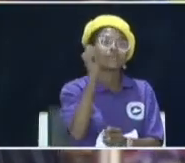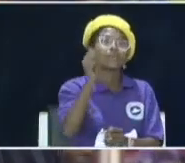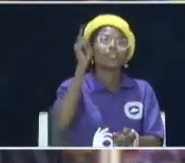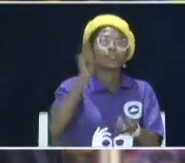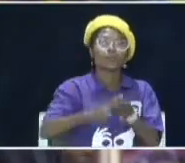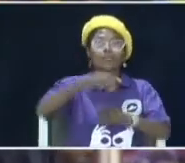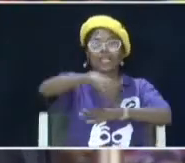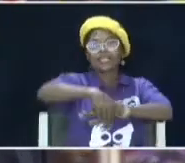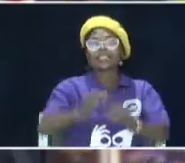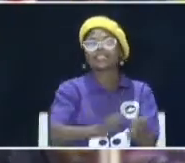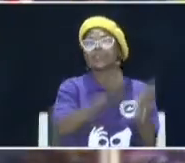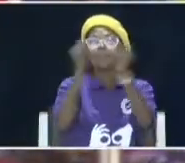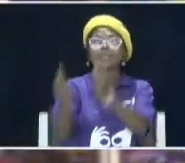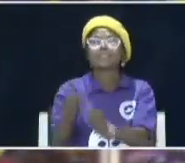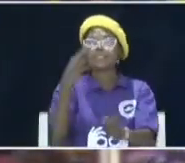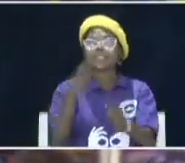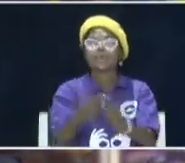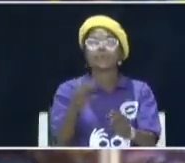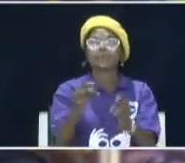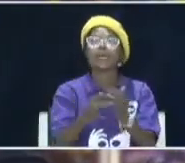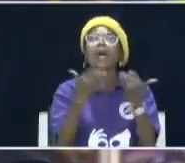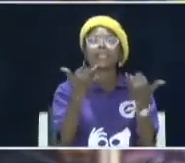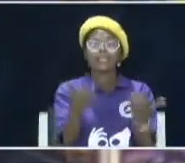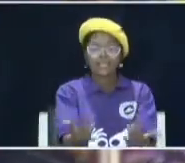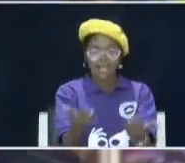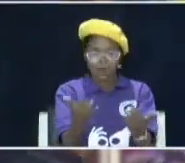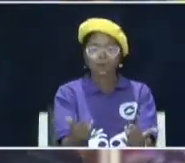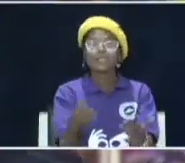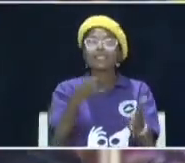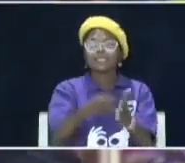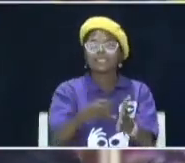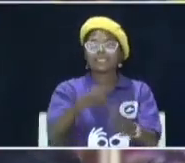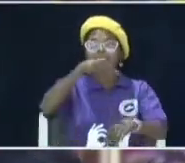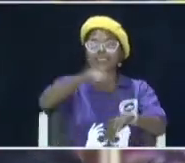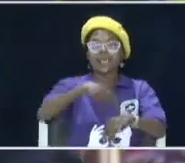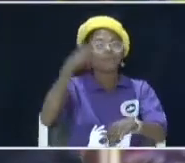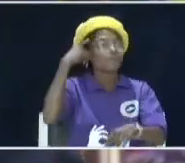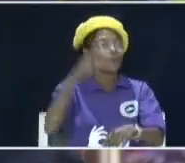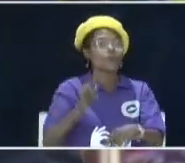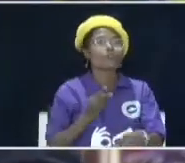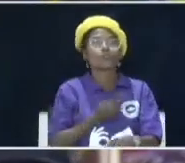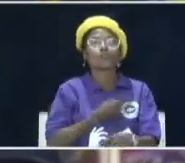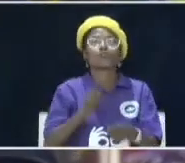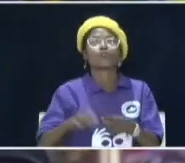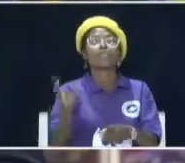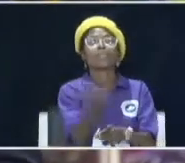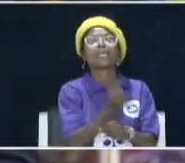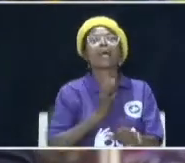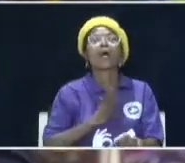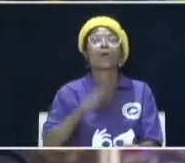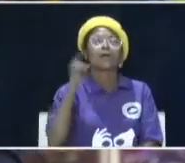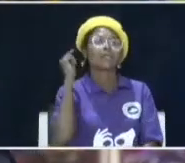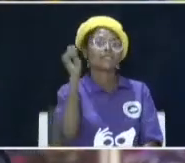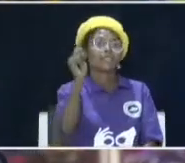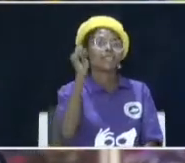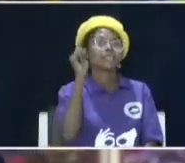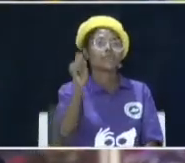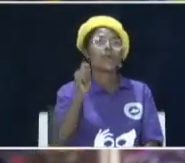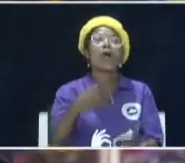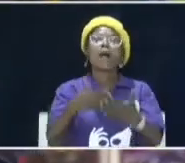Jesus. Right now, it's time for us to take testimonies. Before we take the